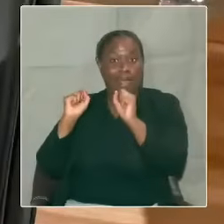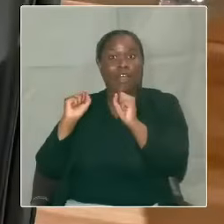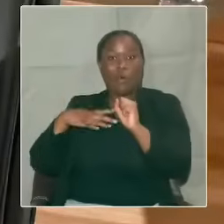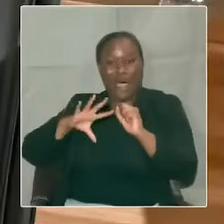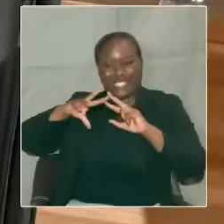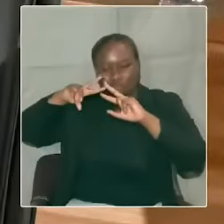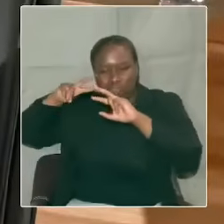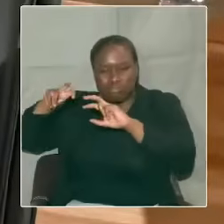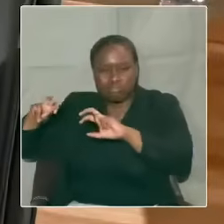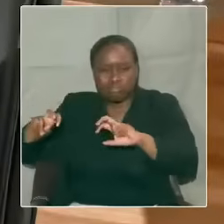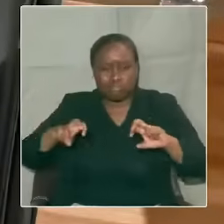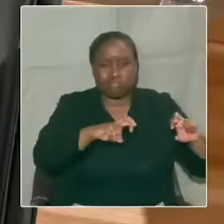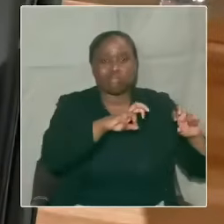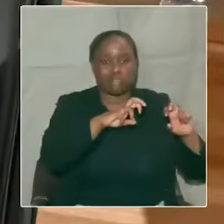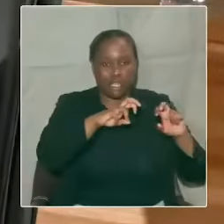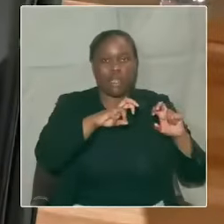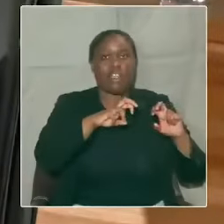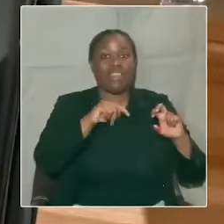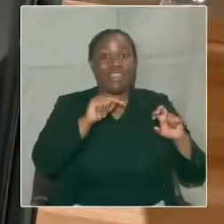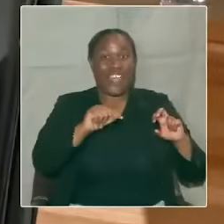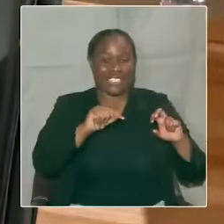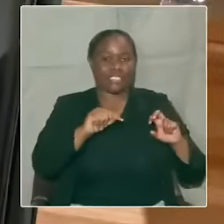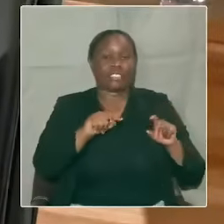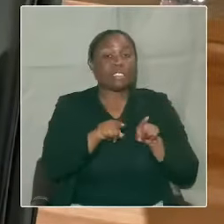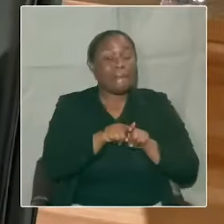the recommendations that the commission will